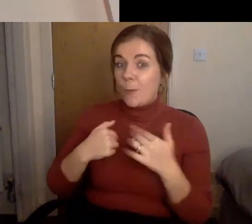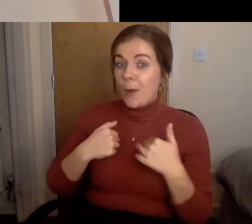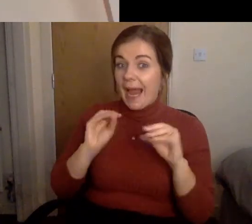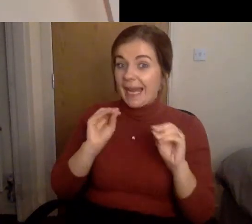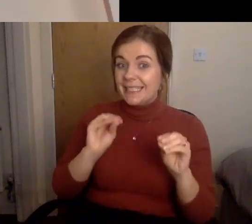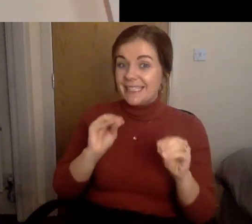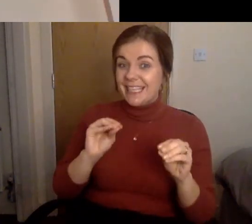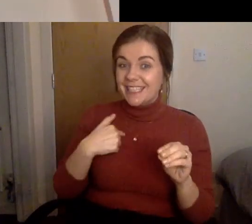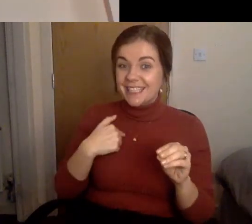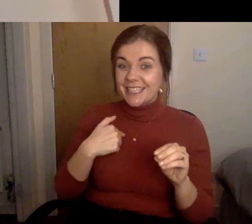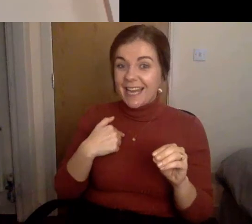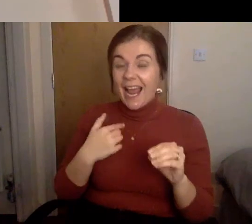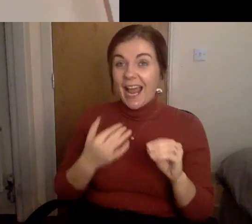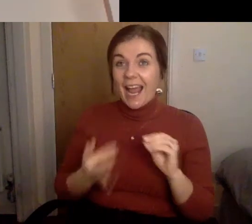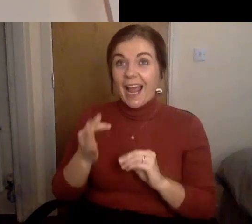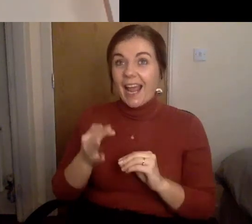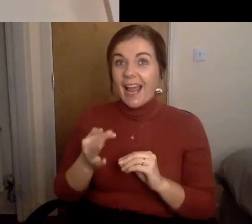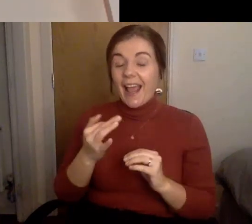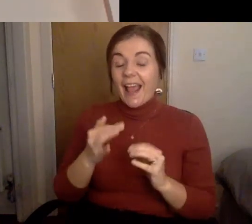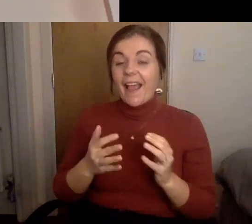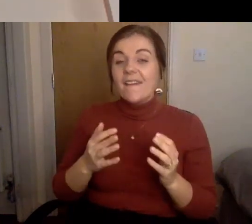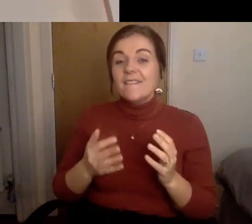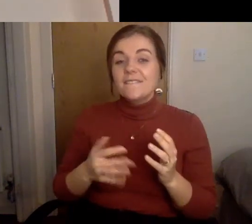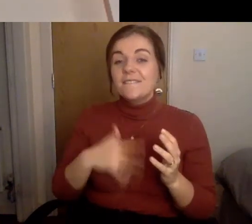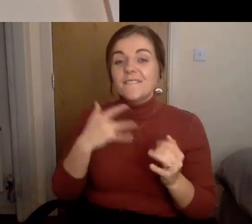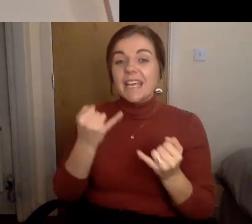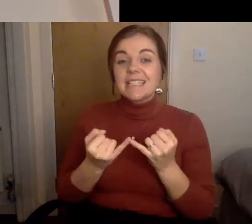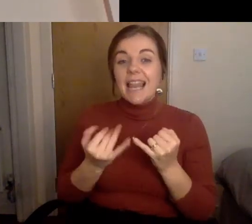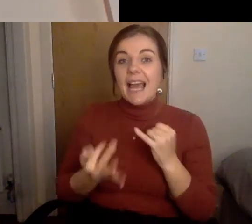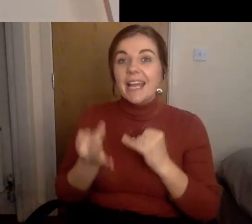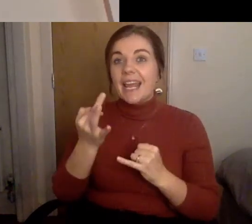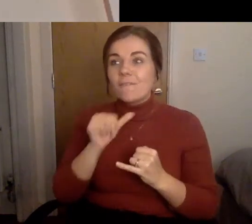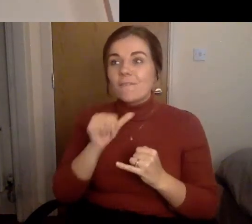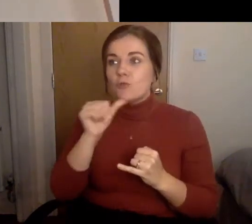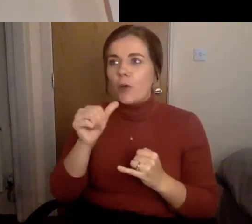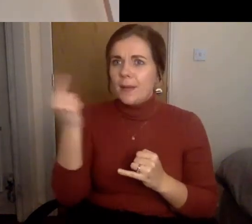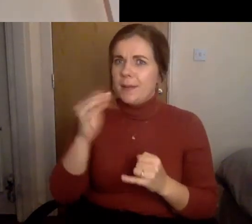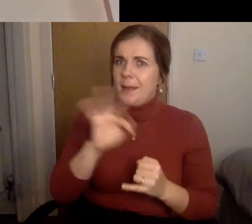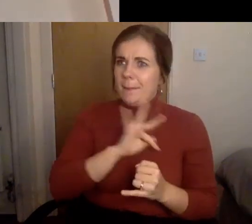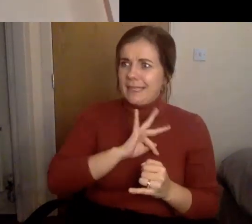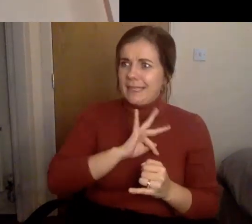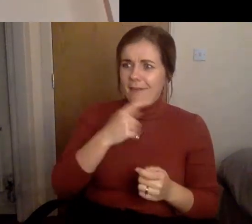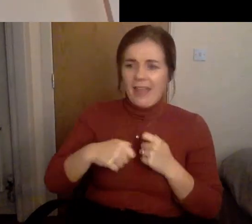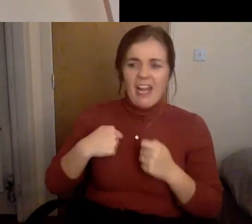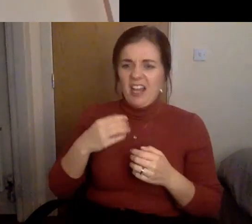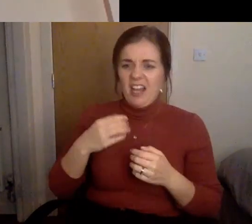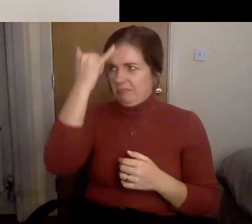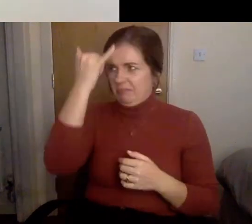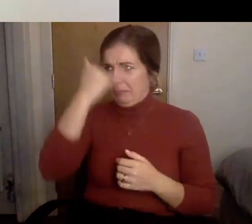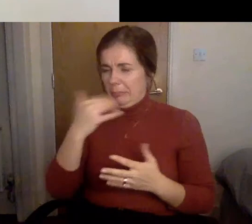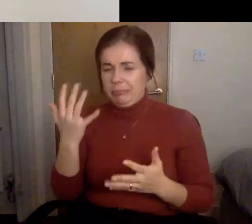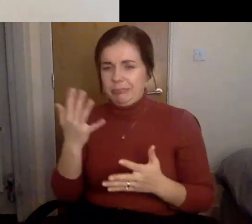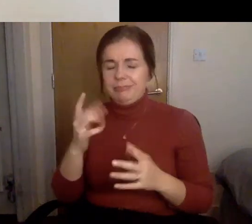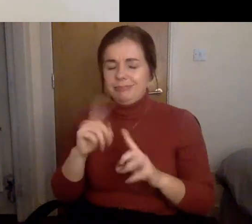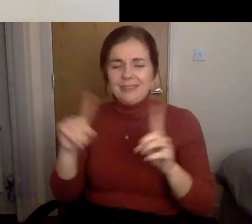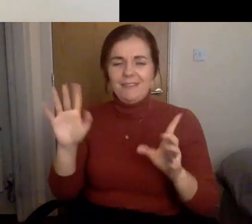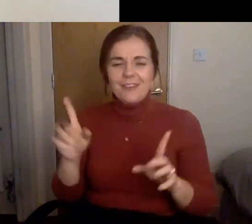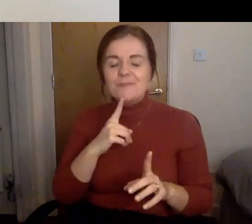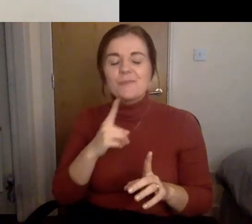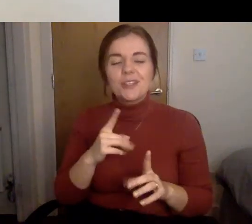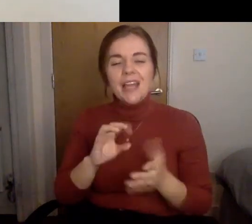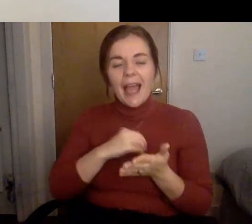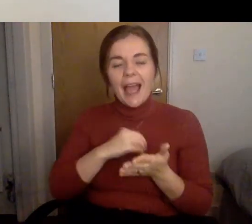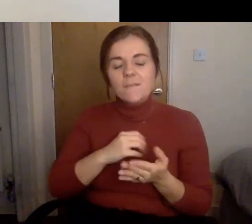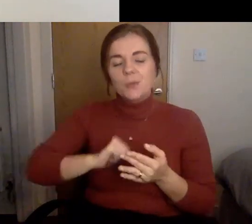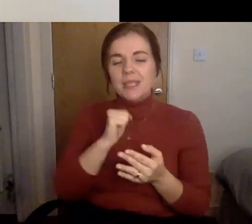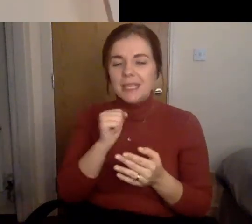can't not be. It feels like I'm wearing somebody else's clothes if I'm not. And of course, enough you uphold the professional dimension, of course. But I think